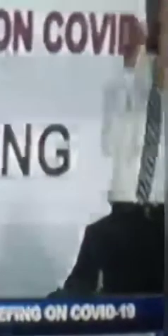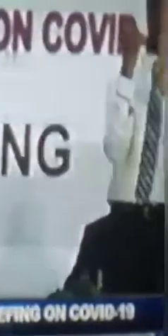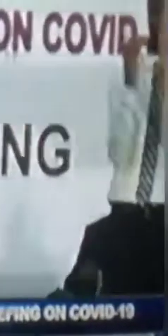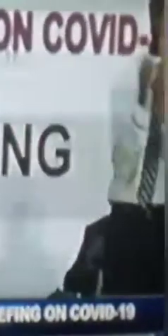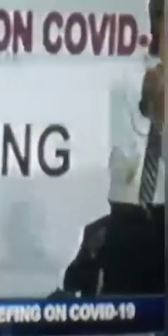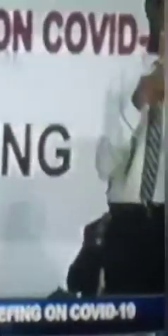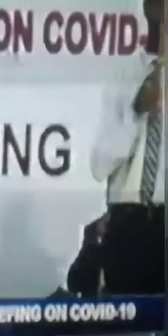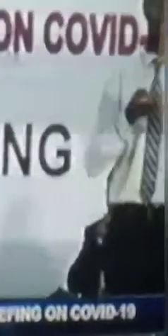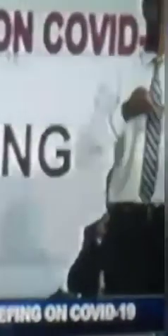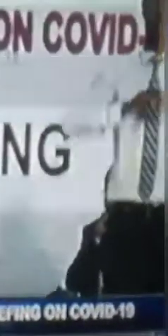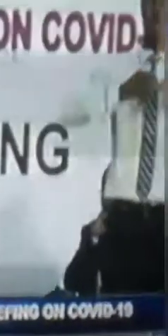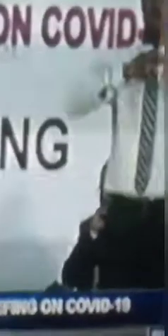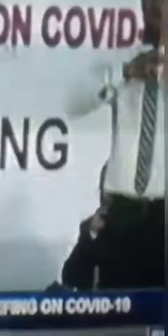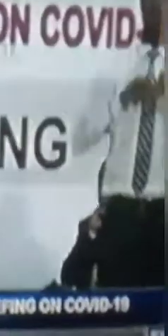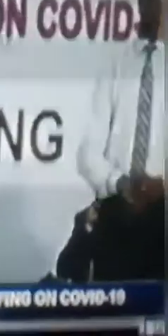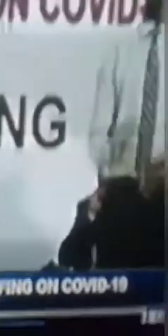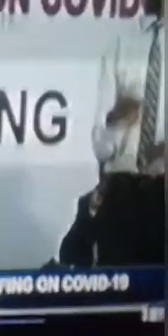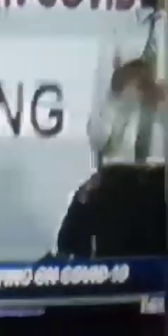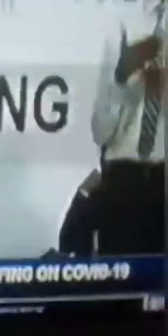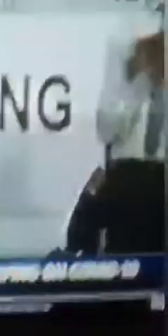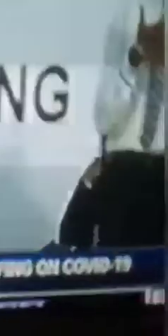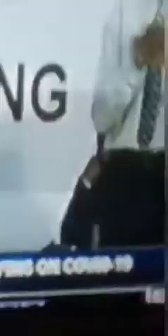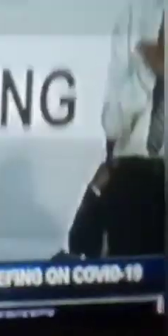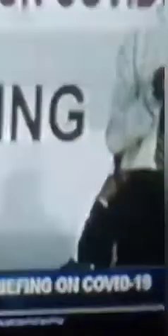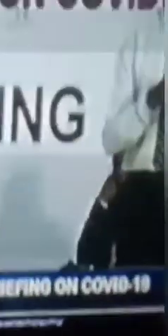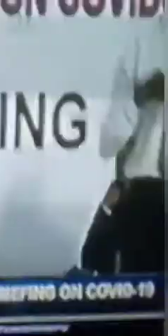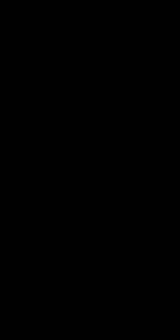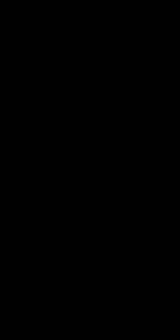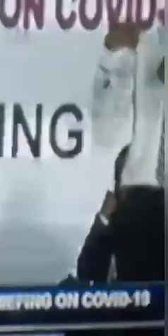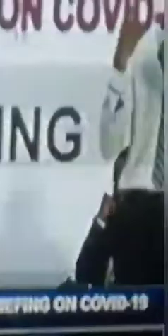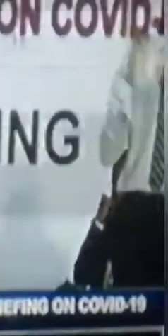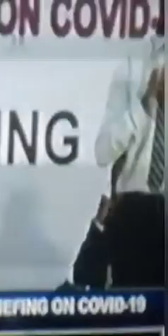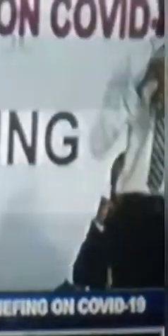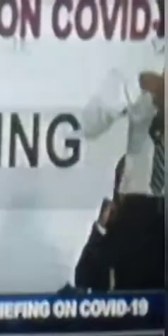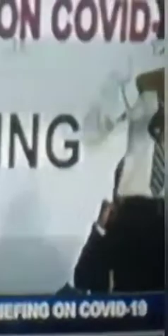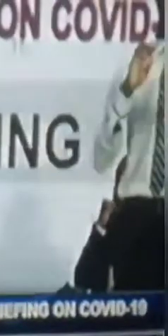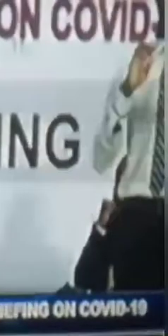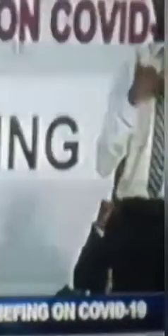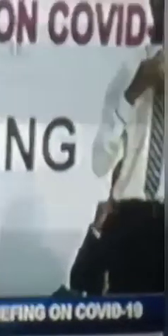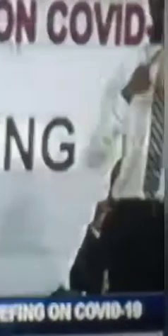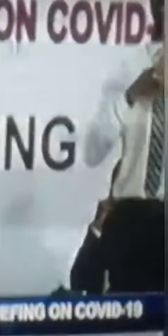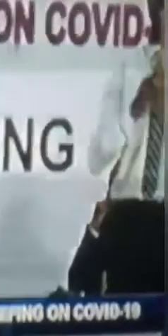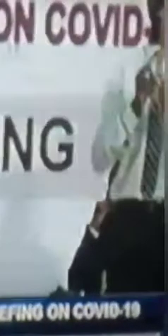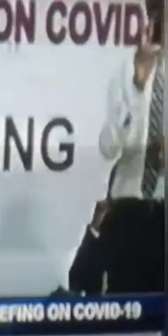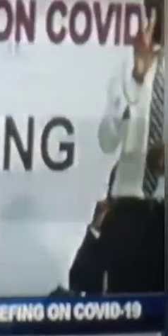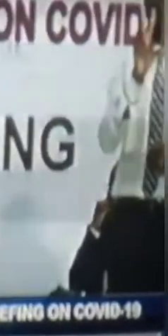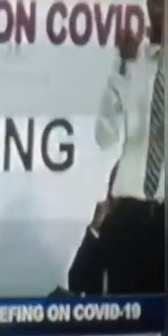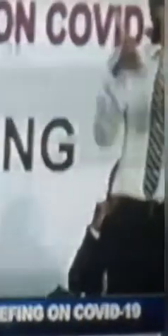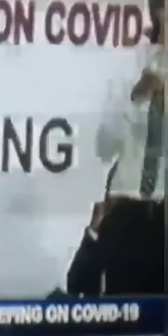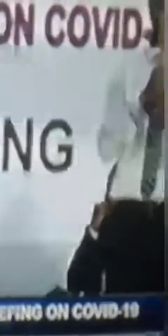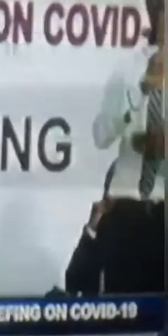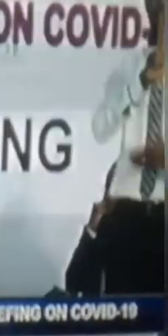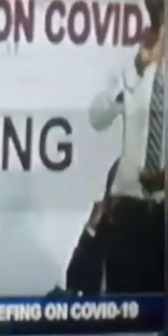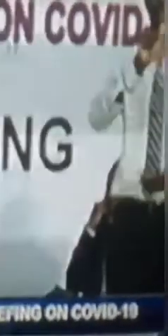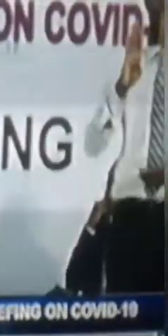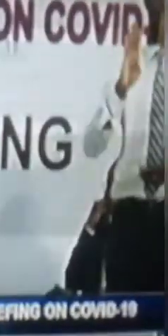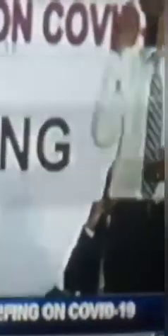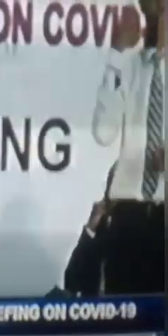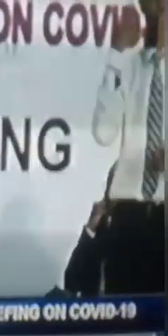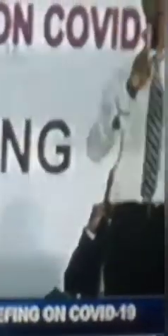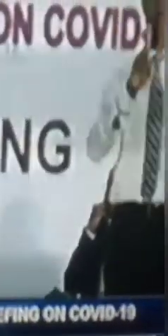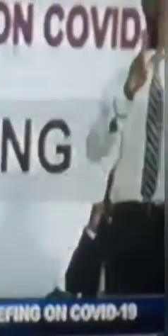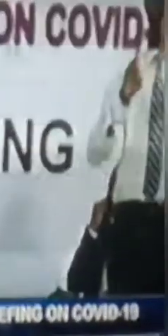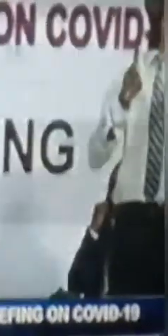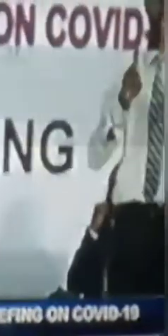Since the last briefing, we have activated two additional laboratories for COVID-19 testing at the Defense